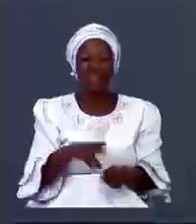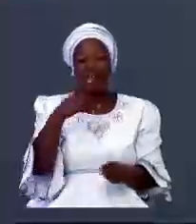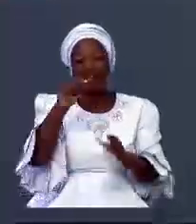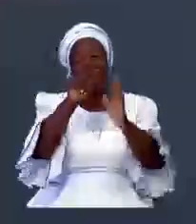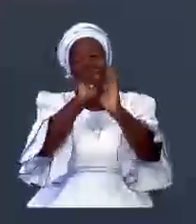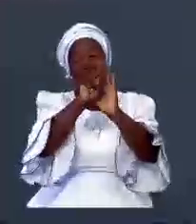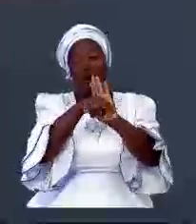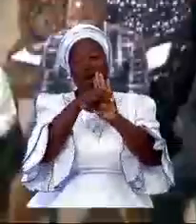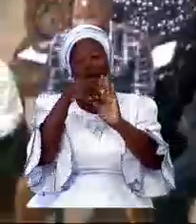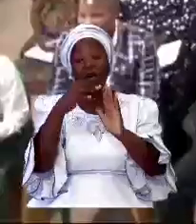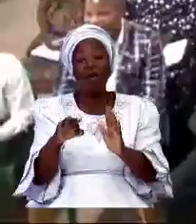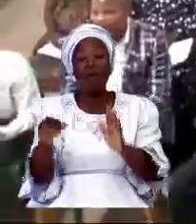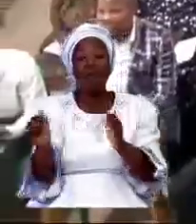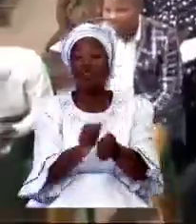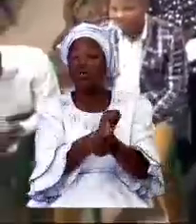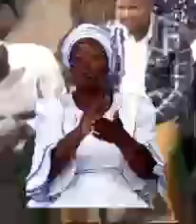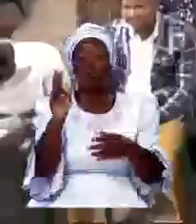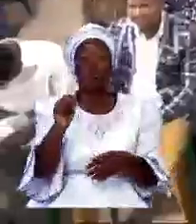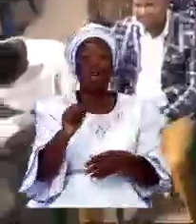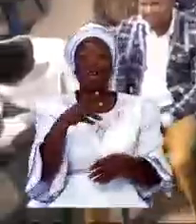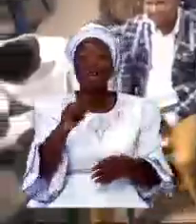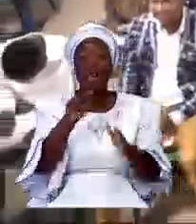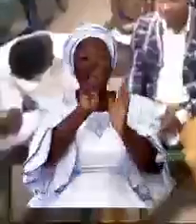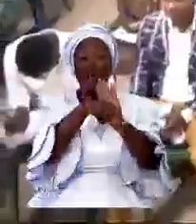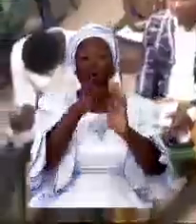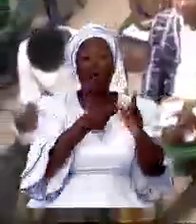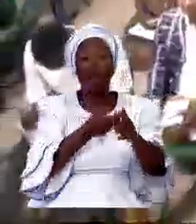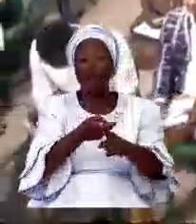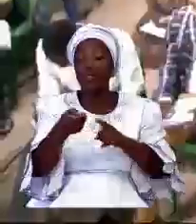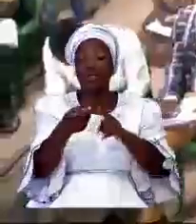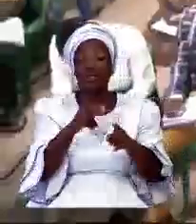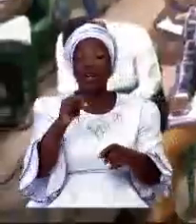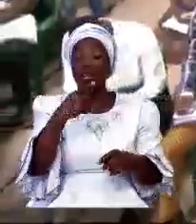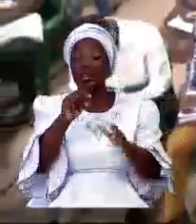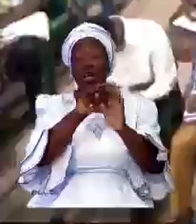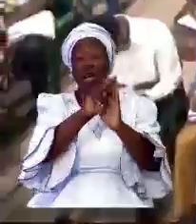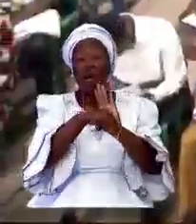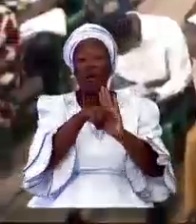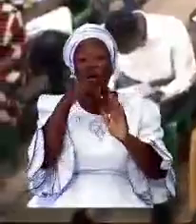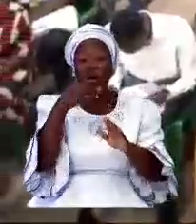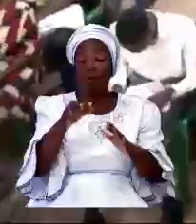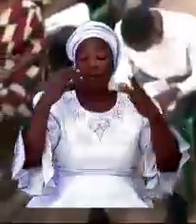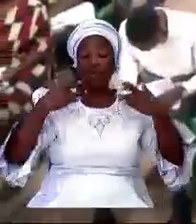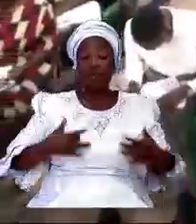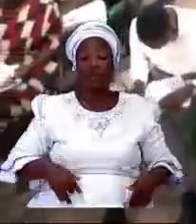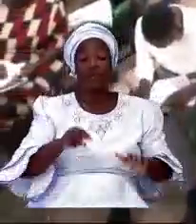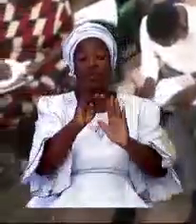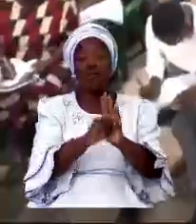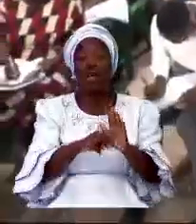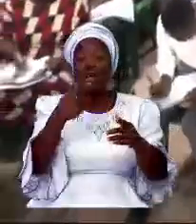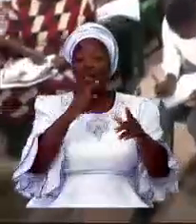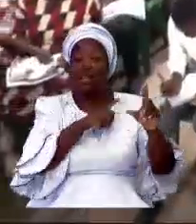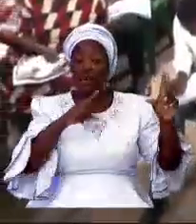in Jesus' name. The hour of peril, the hour of persecution,